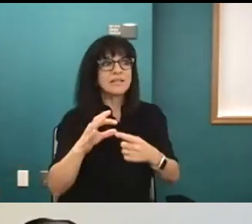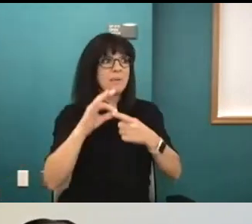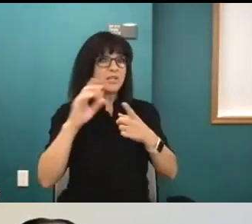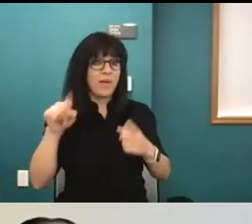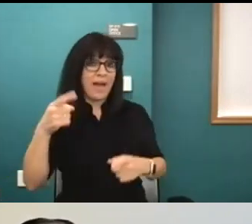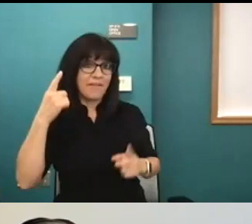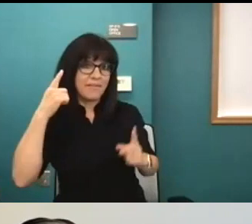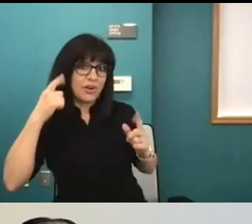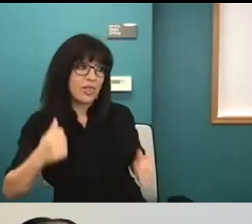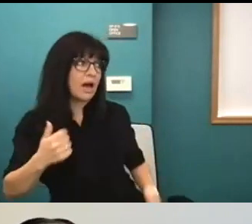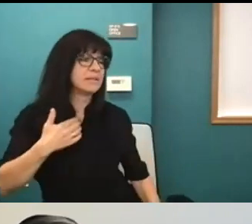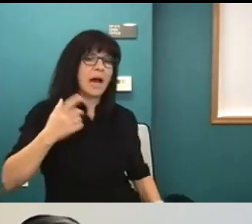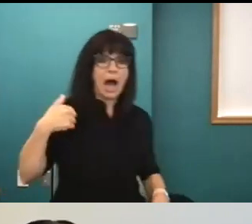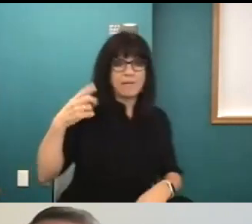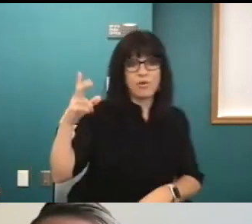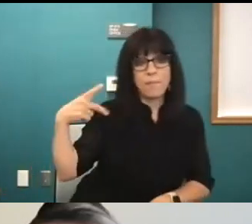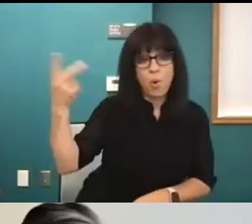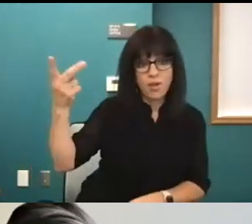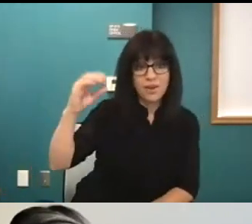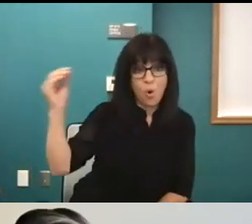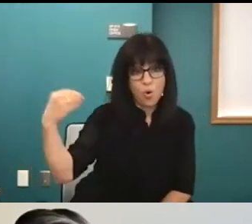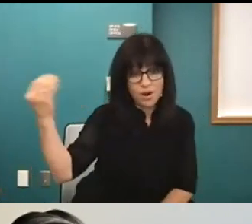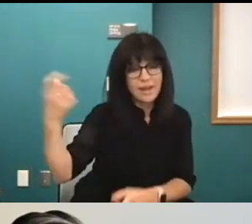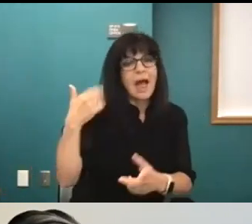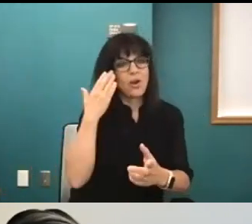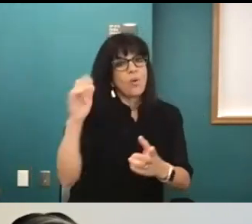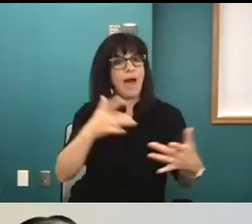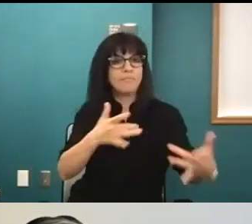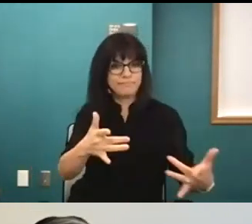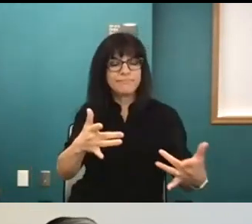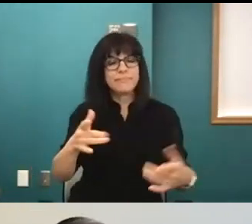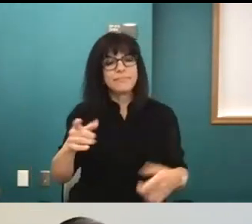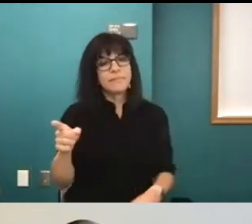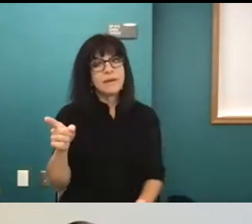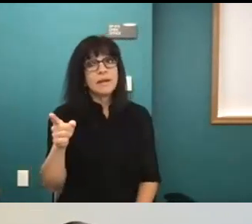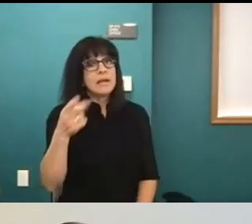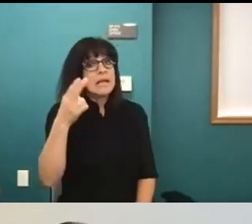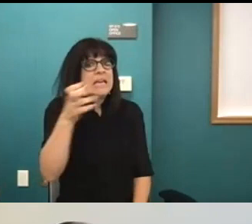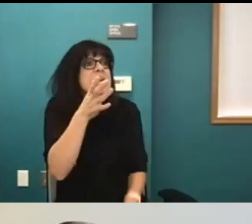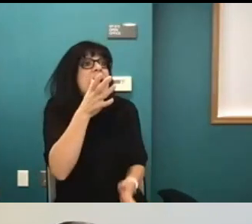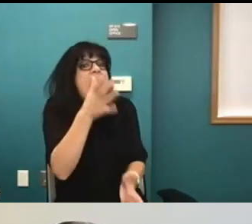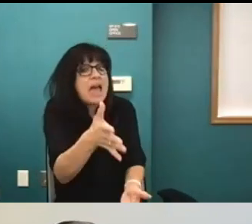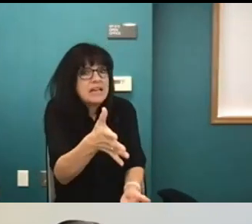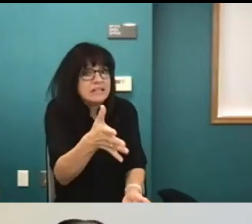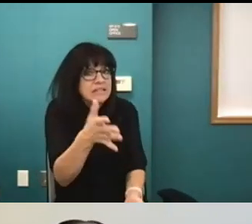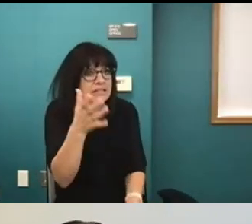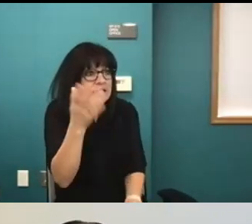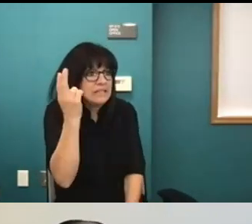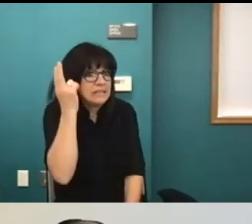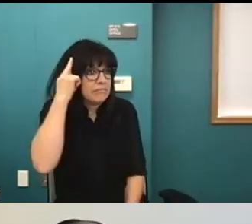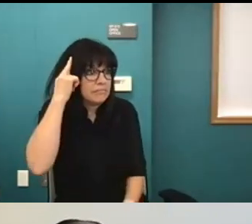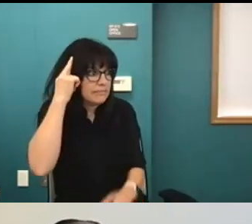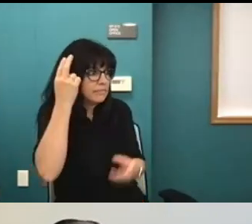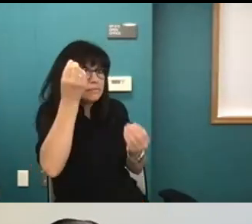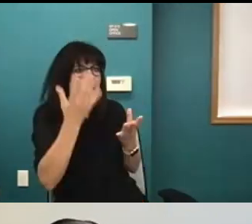in Portland, I know that trend very well. Right? So he hates it. Tell me what I can